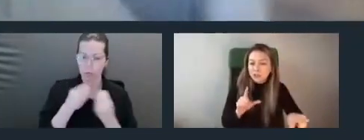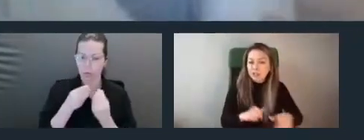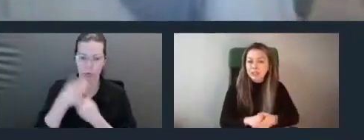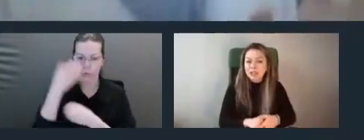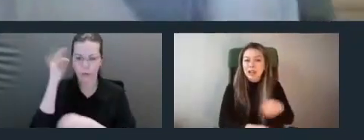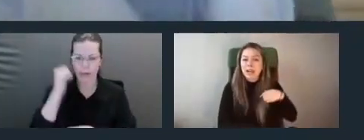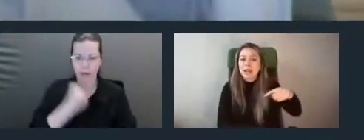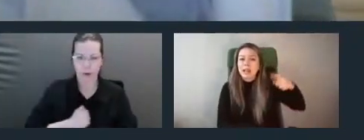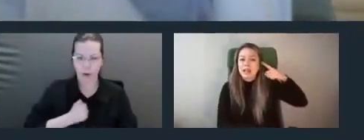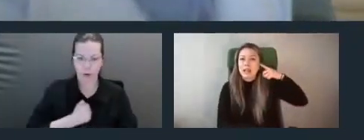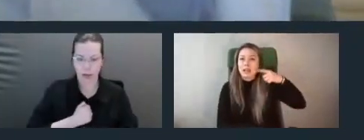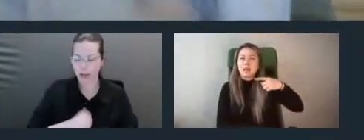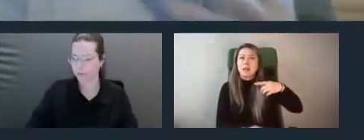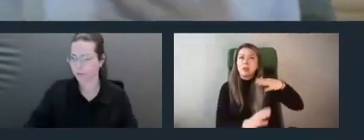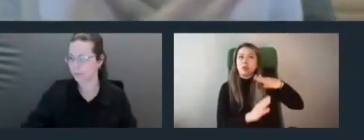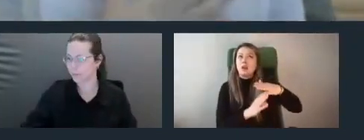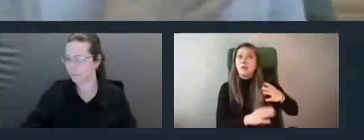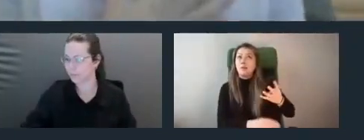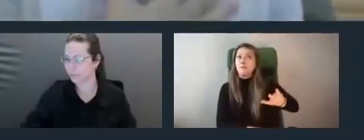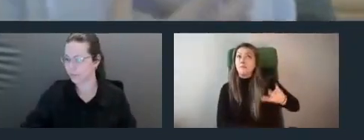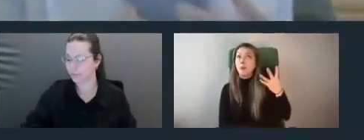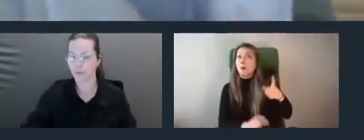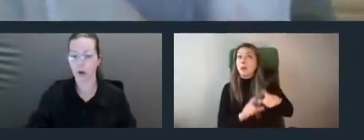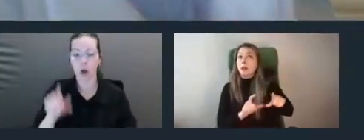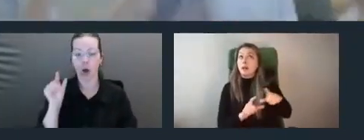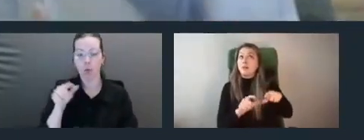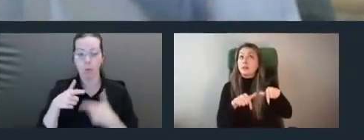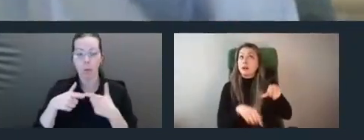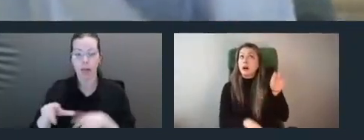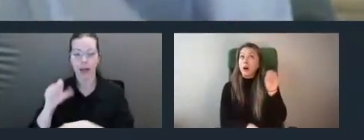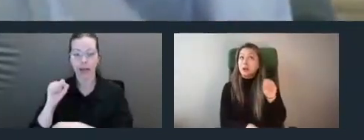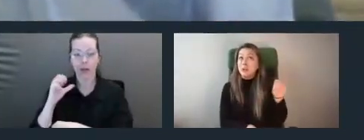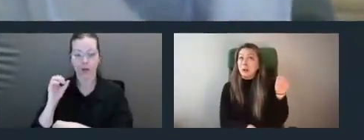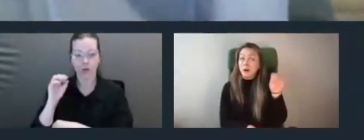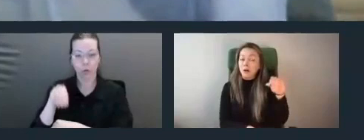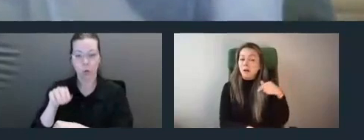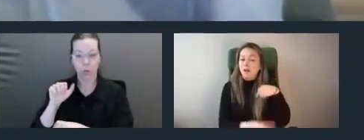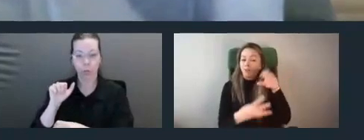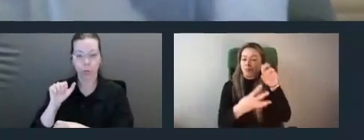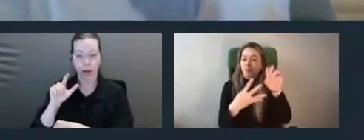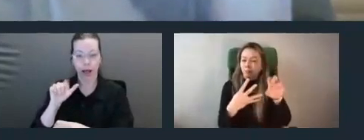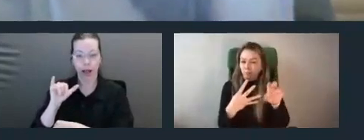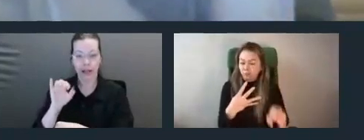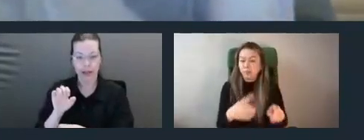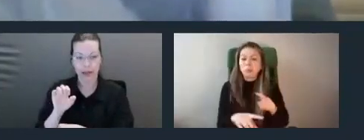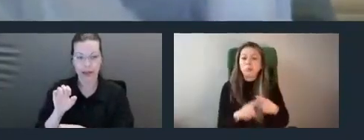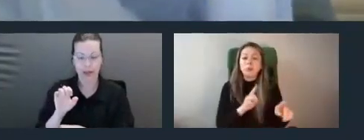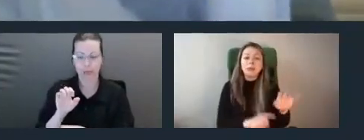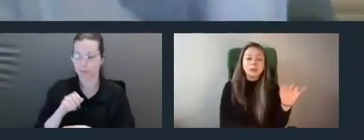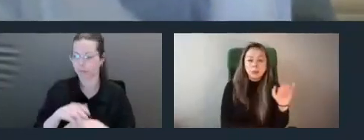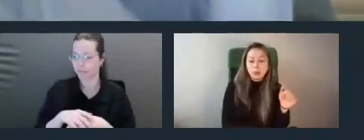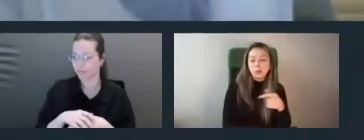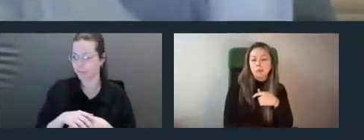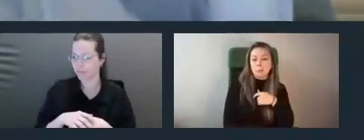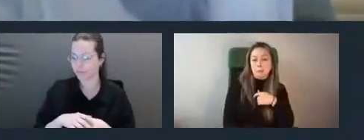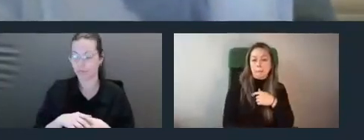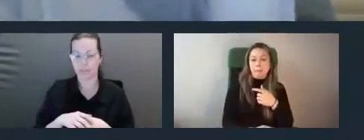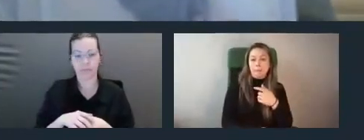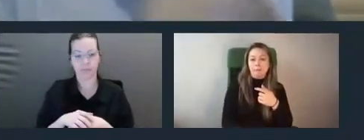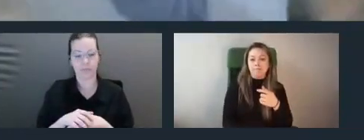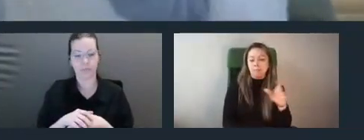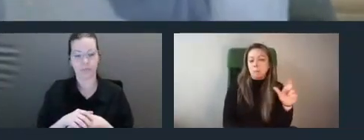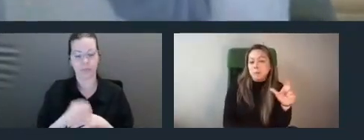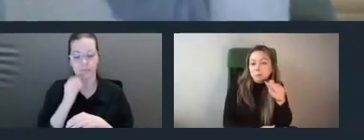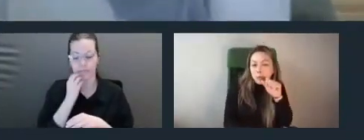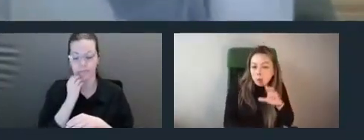top four in Ontario, but also as a Muslim Bangladeshi woman, I should say Assalamu alaikum, adab,